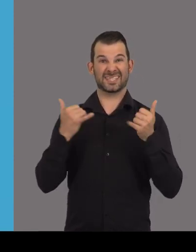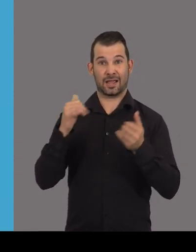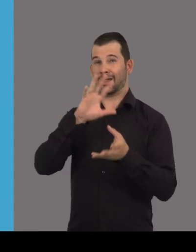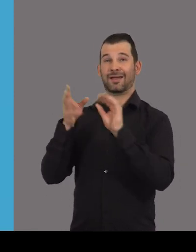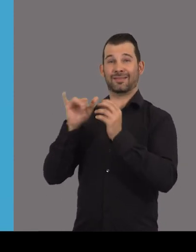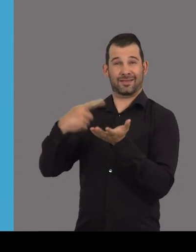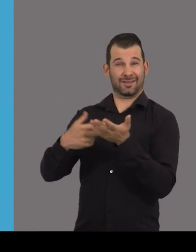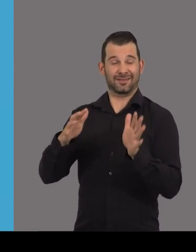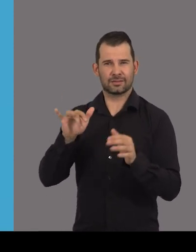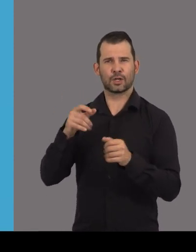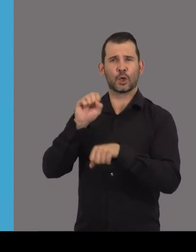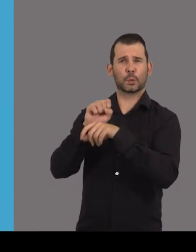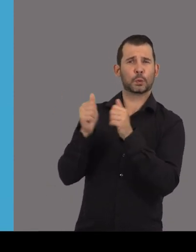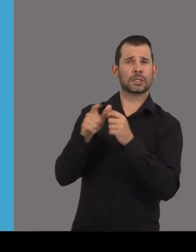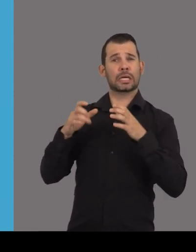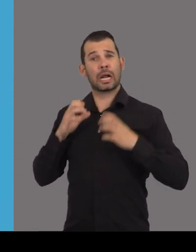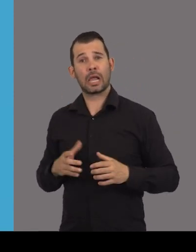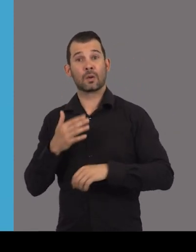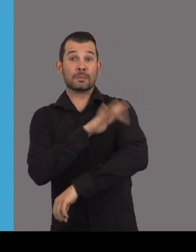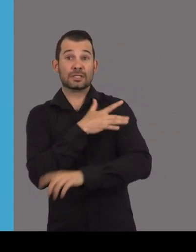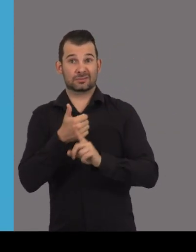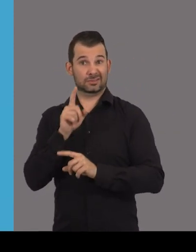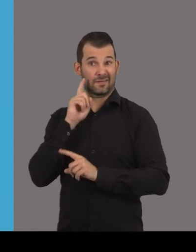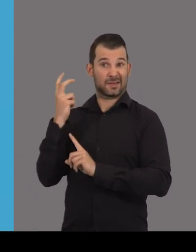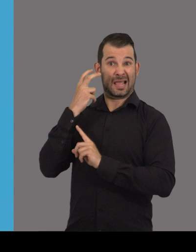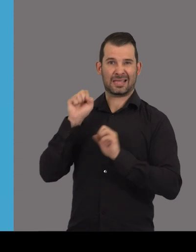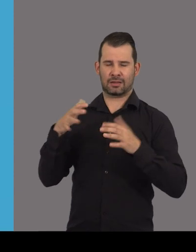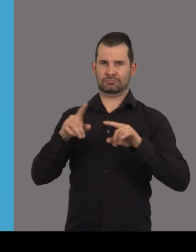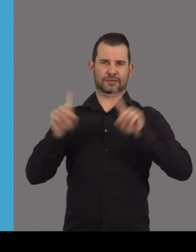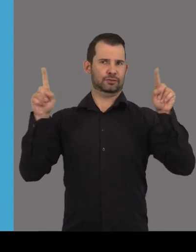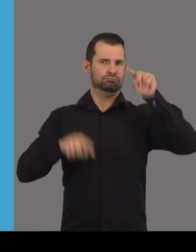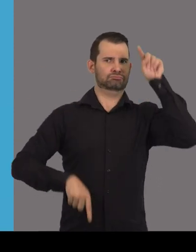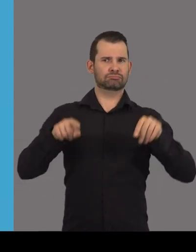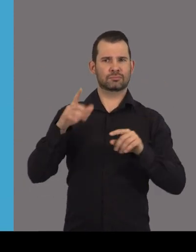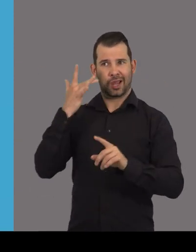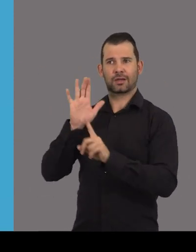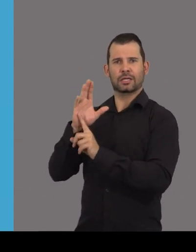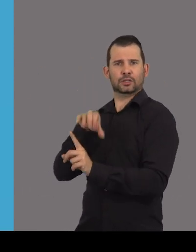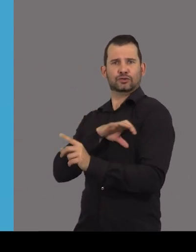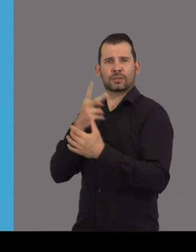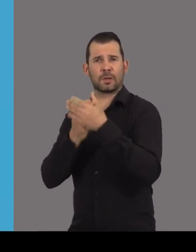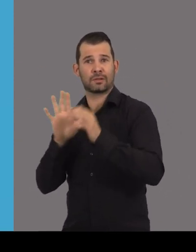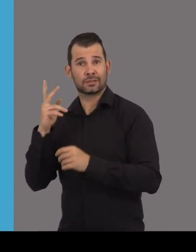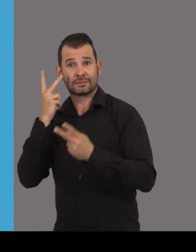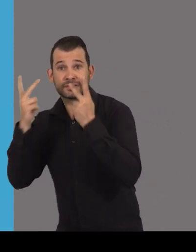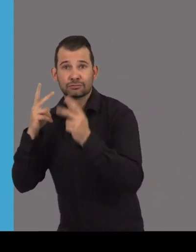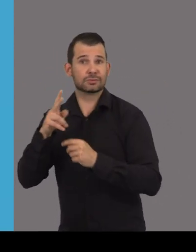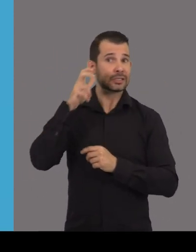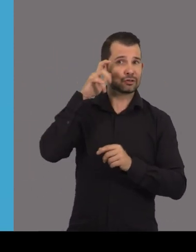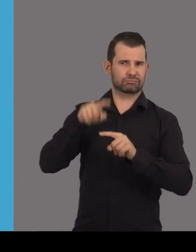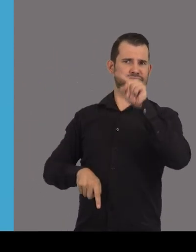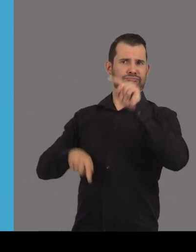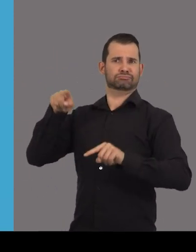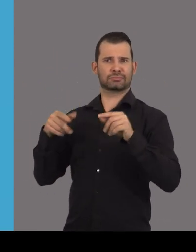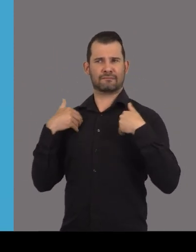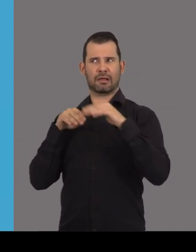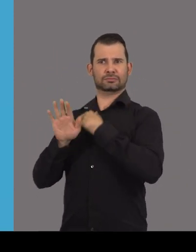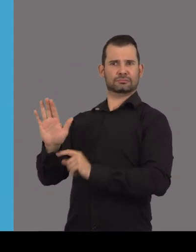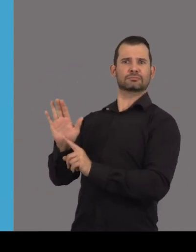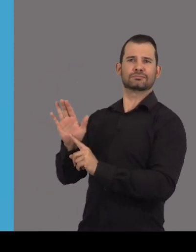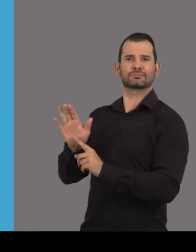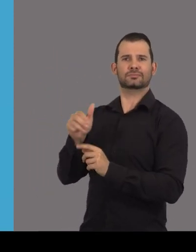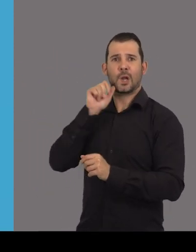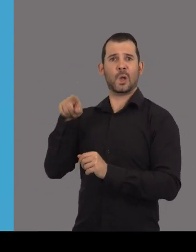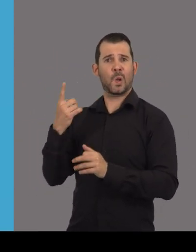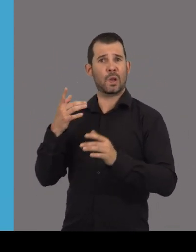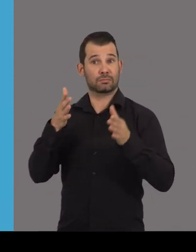Now, with all of that being said, working with a client or patient who is deafblind can look very different, as the characteristics of both vision and hearing that they have